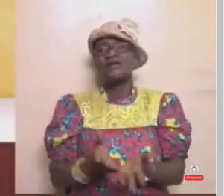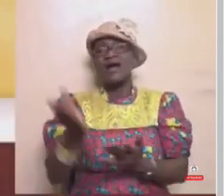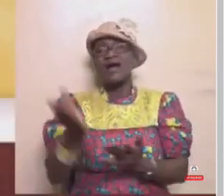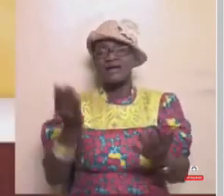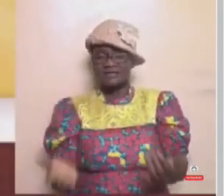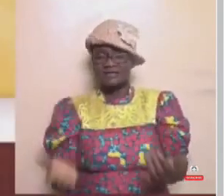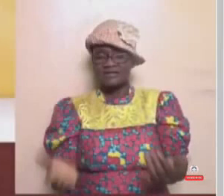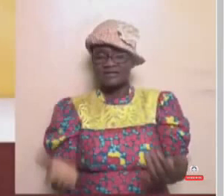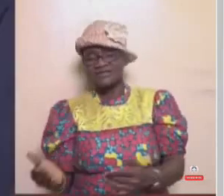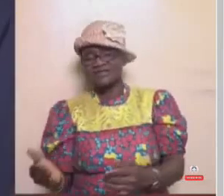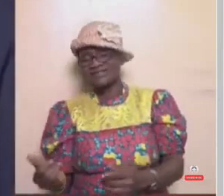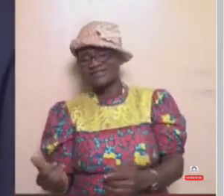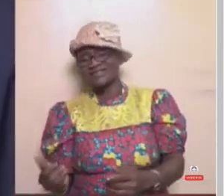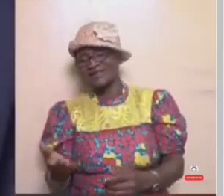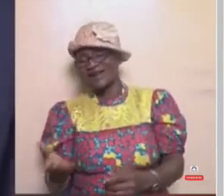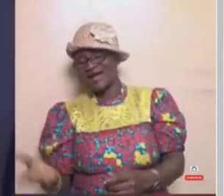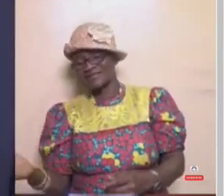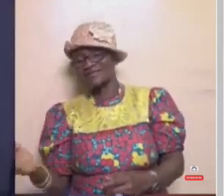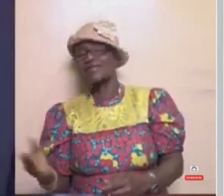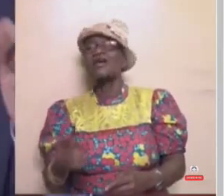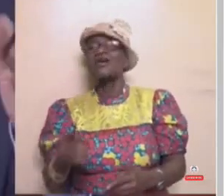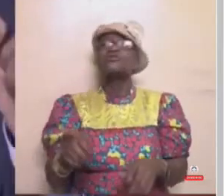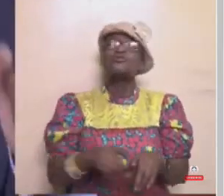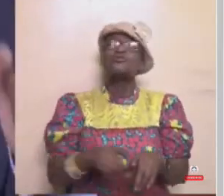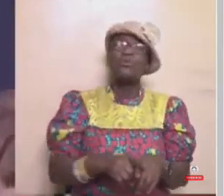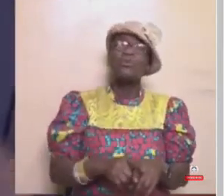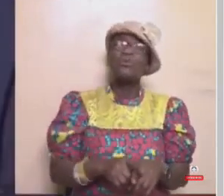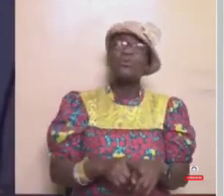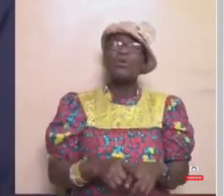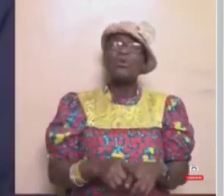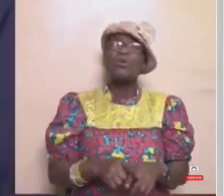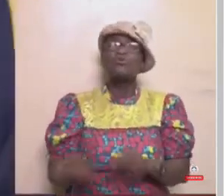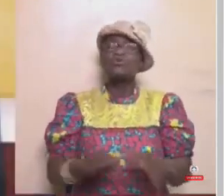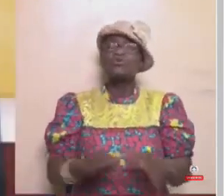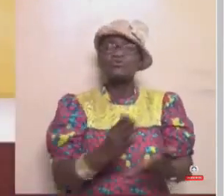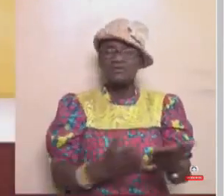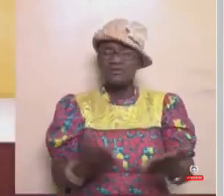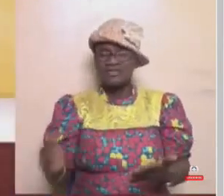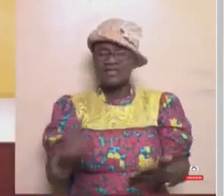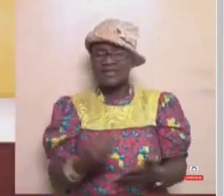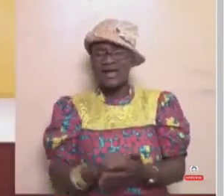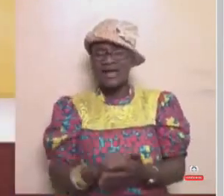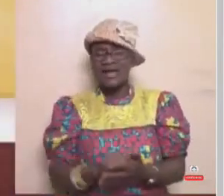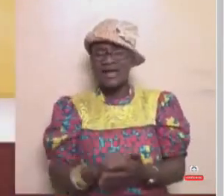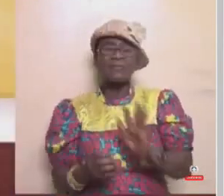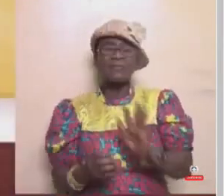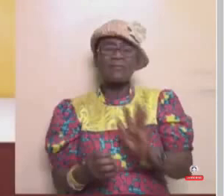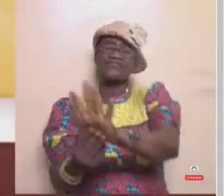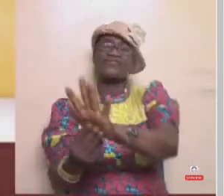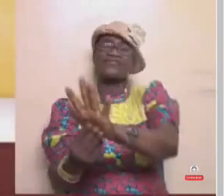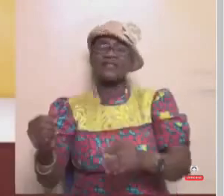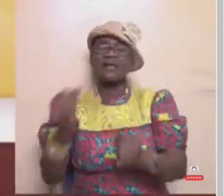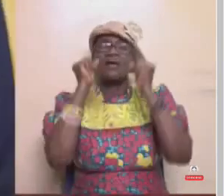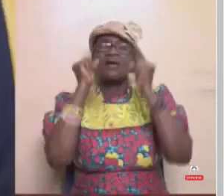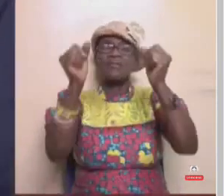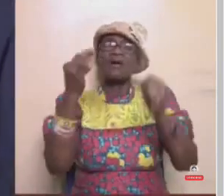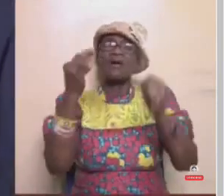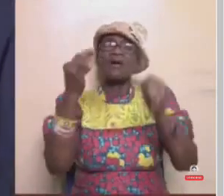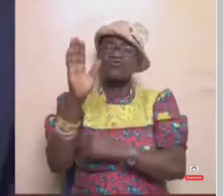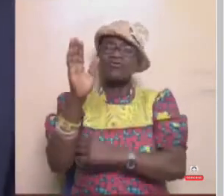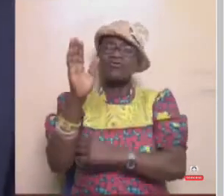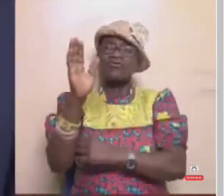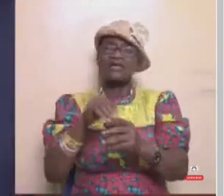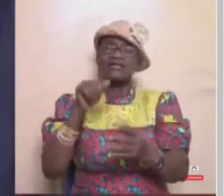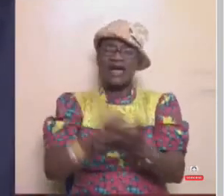you can still do something that will manifest the power of God in that situation. But if you are not yet